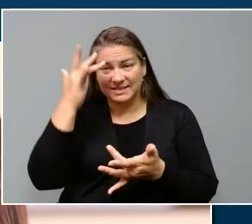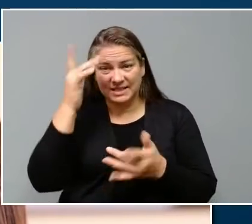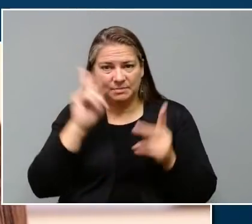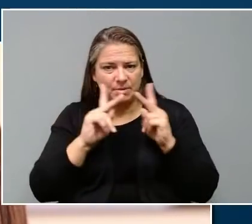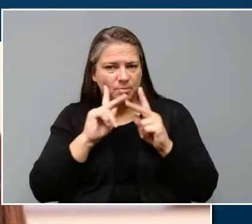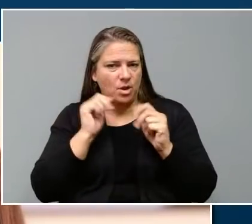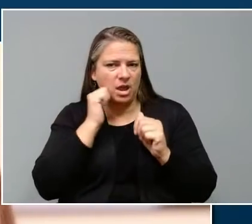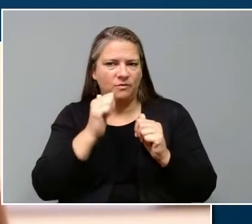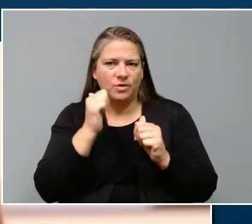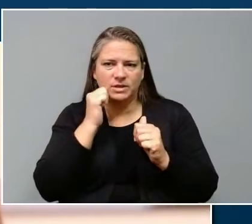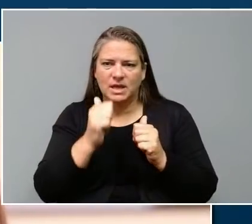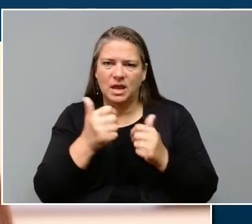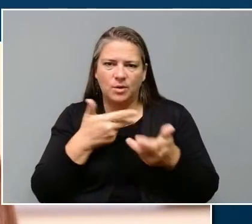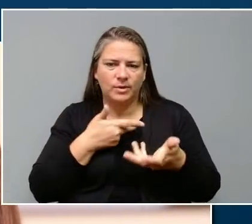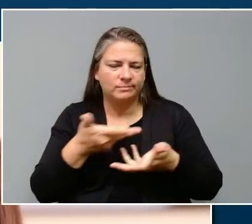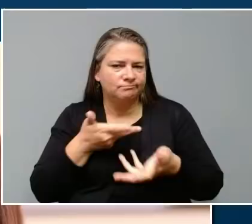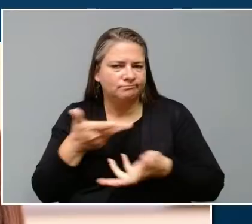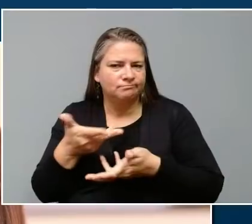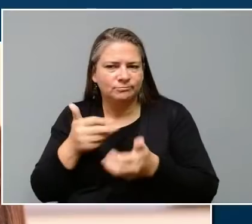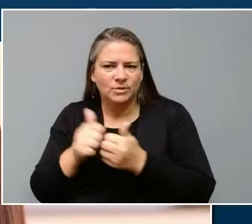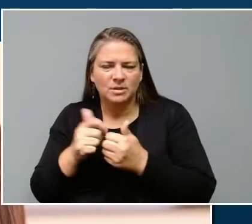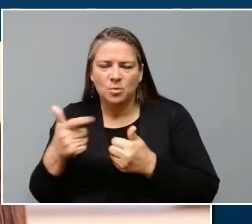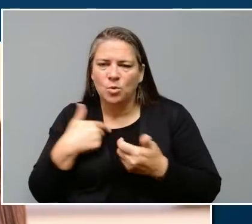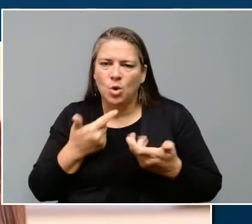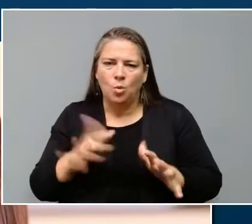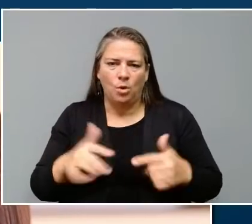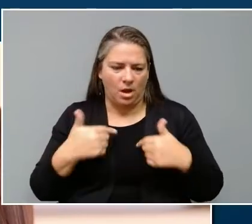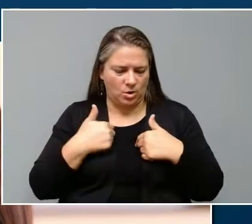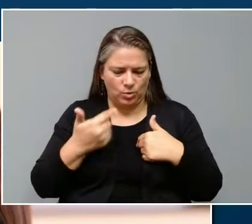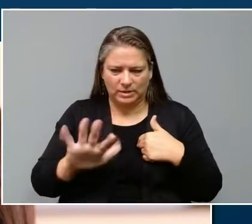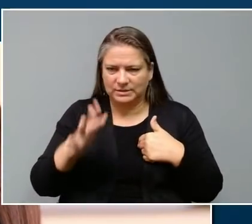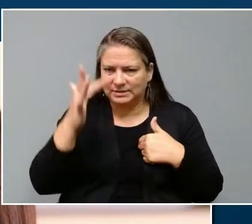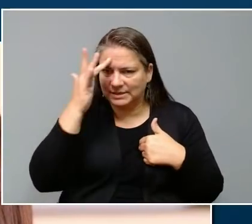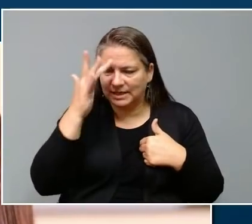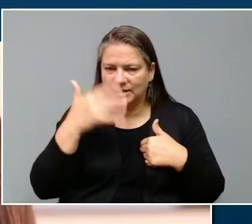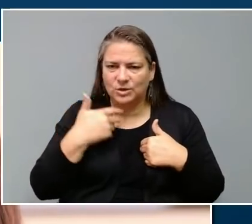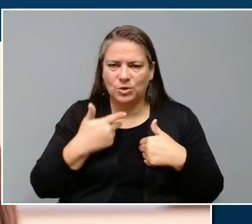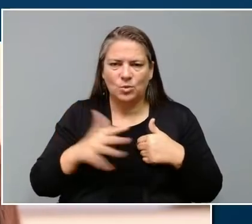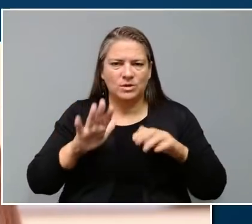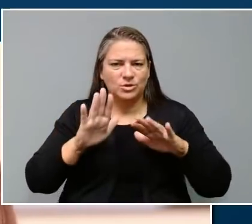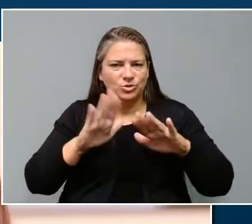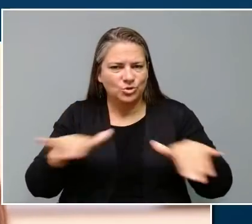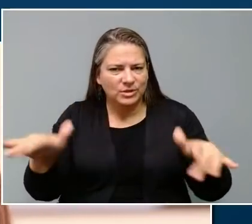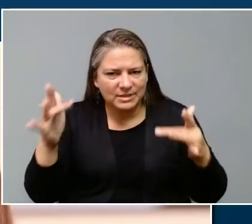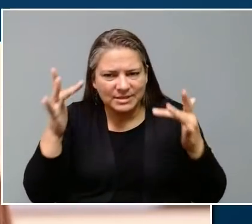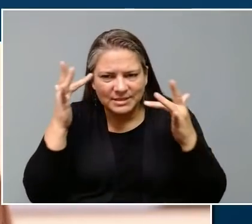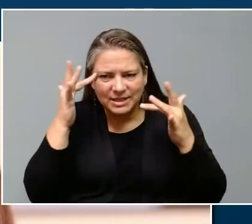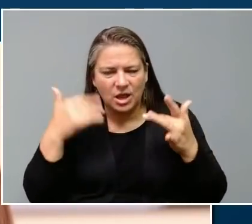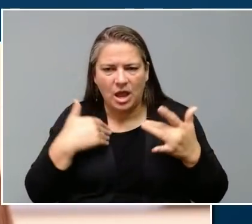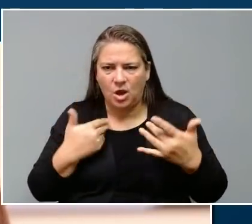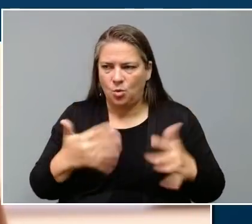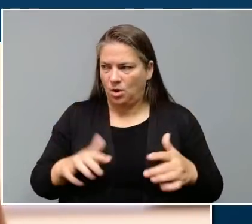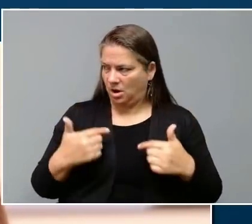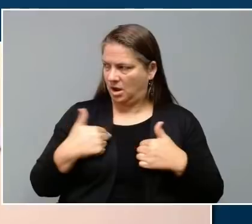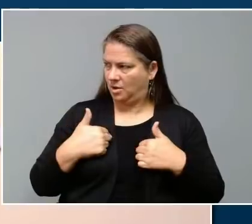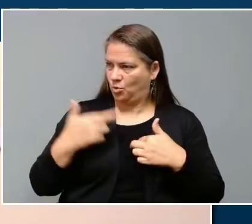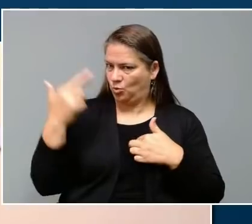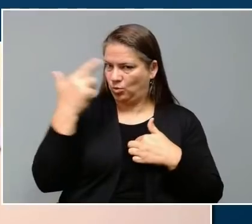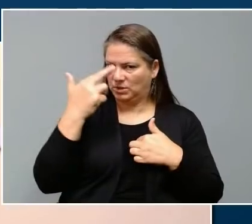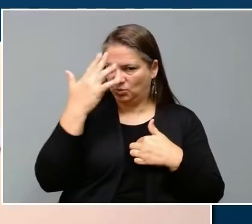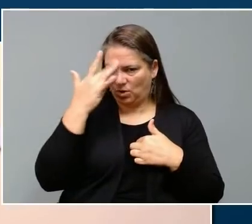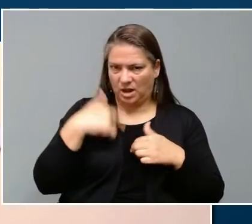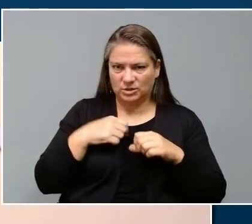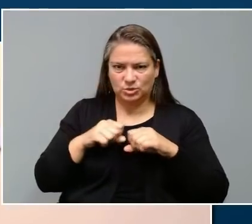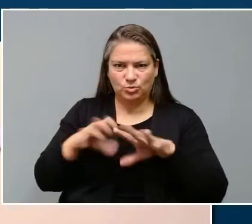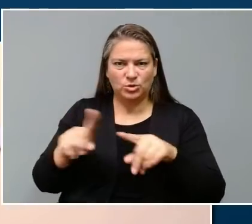sick ourselves. We don't want our children to be sick. We don't want to feel responsible for spreading disease to our family members. I encourage